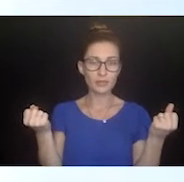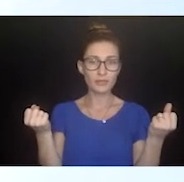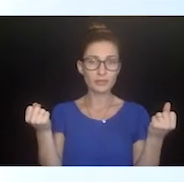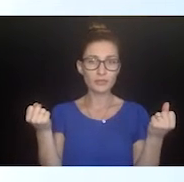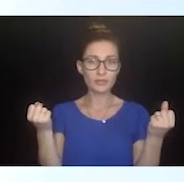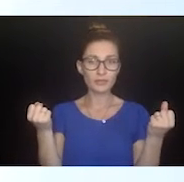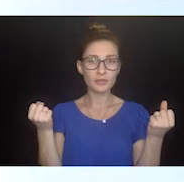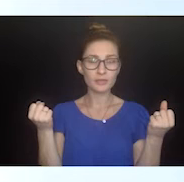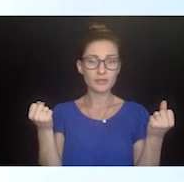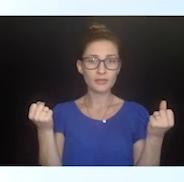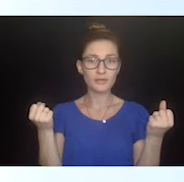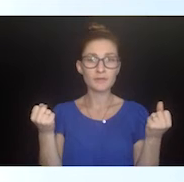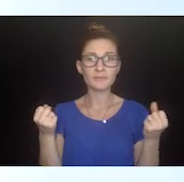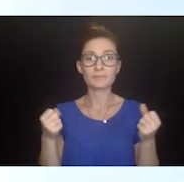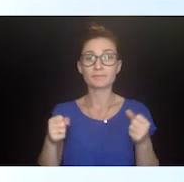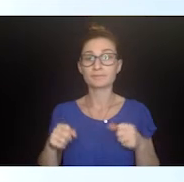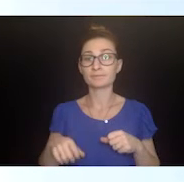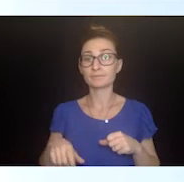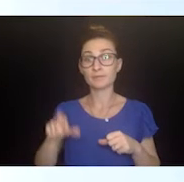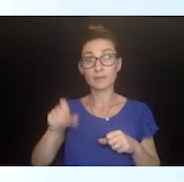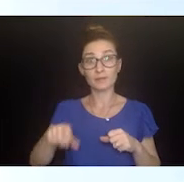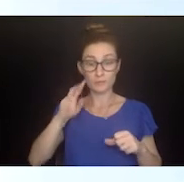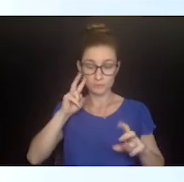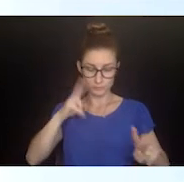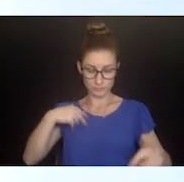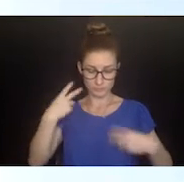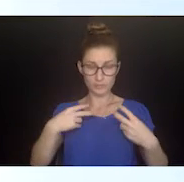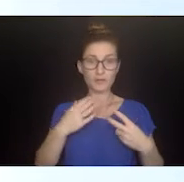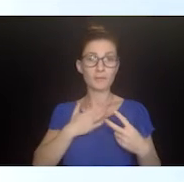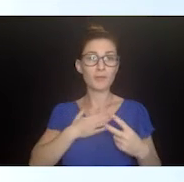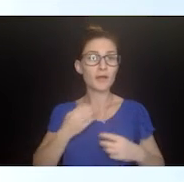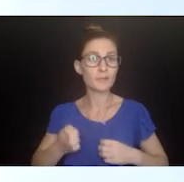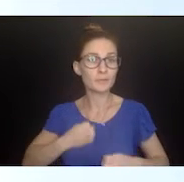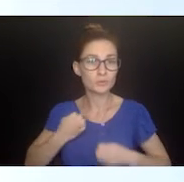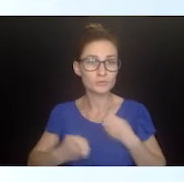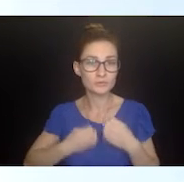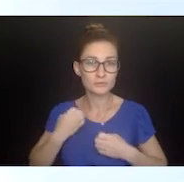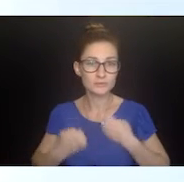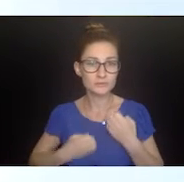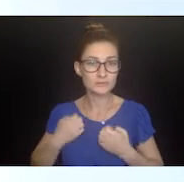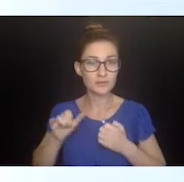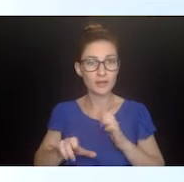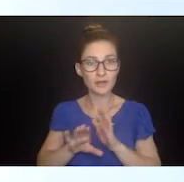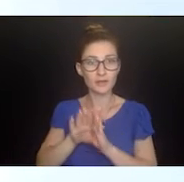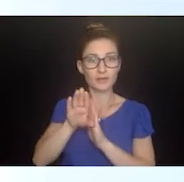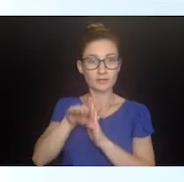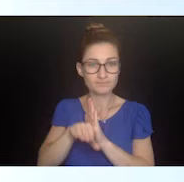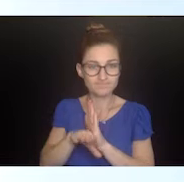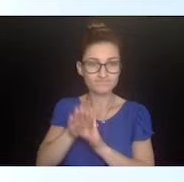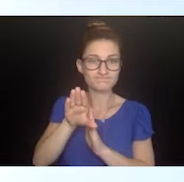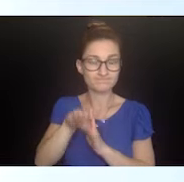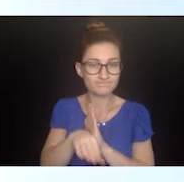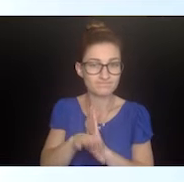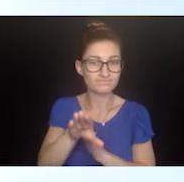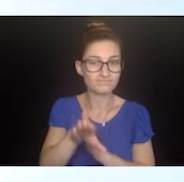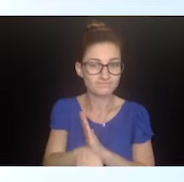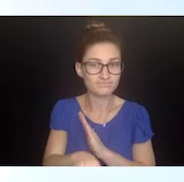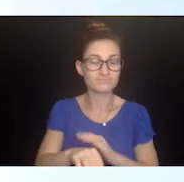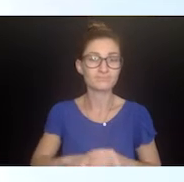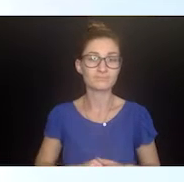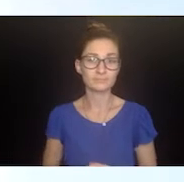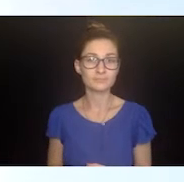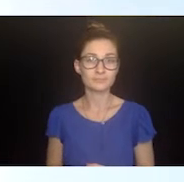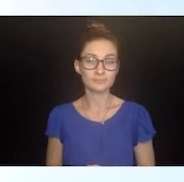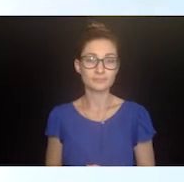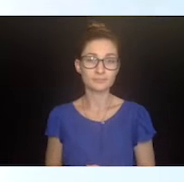and well-being, to look at myself emotionally and how I was faring in health